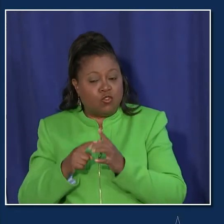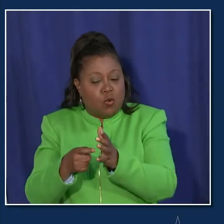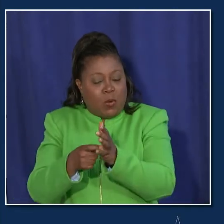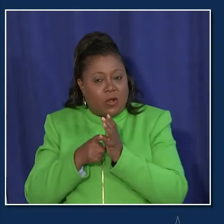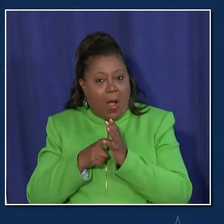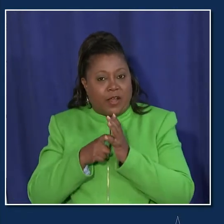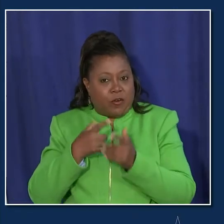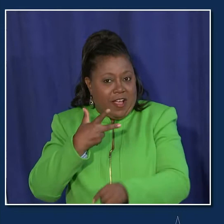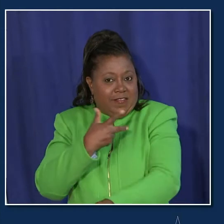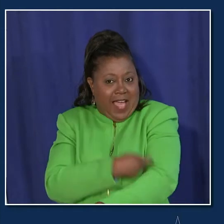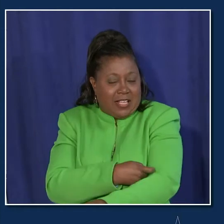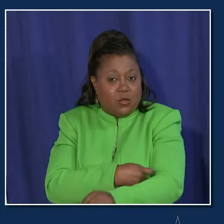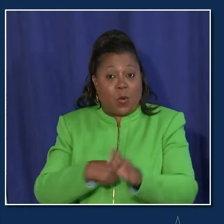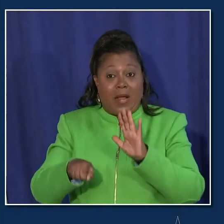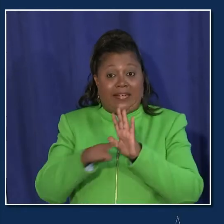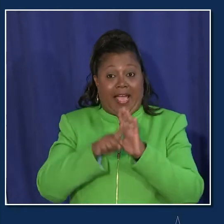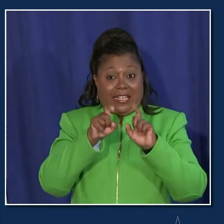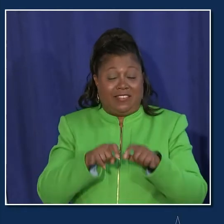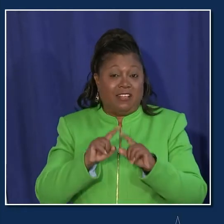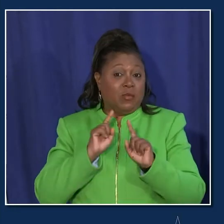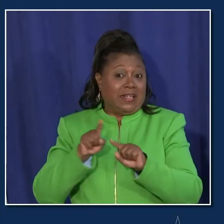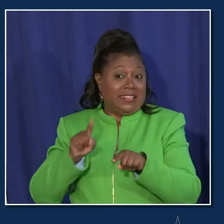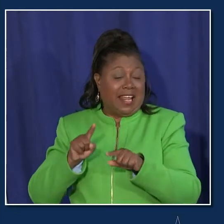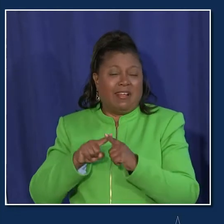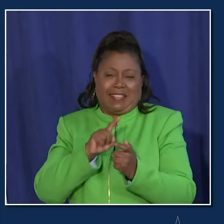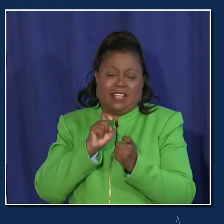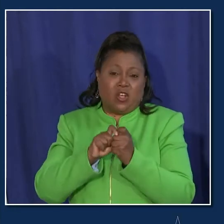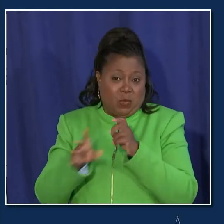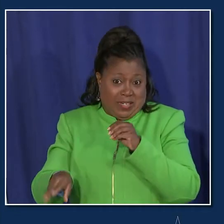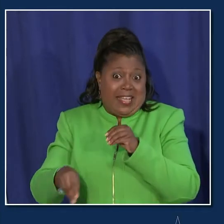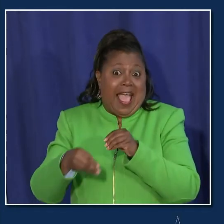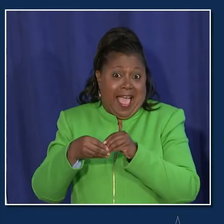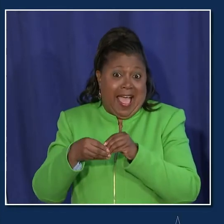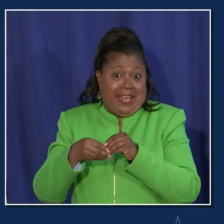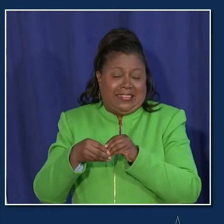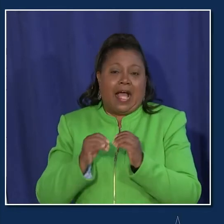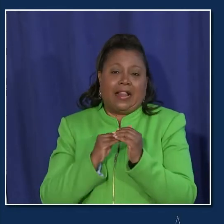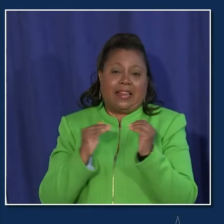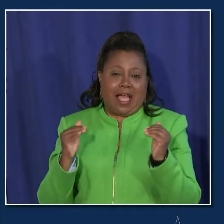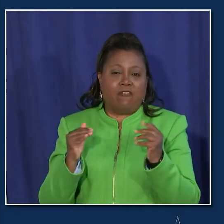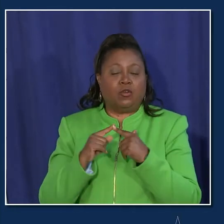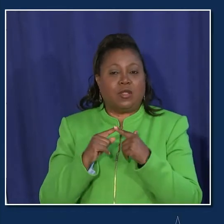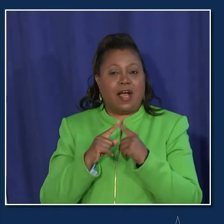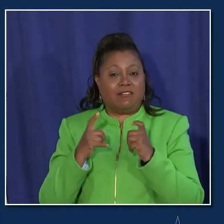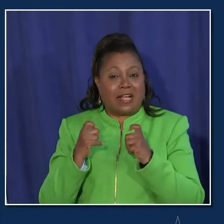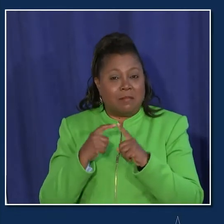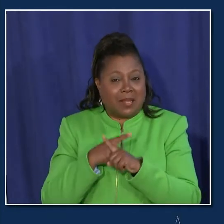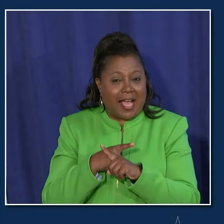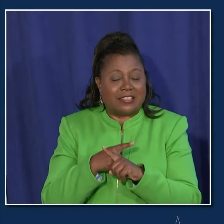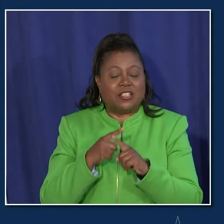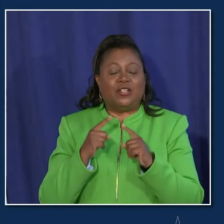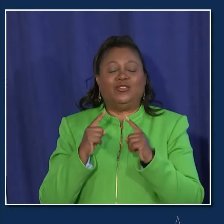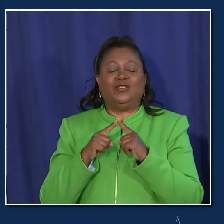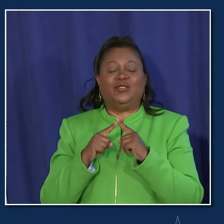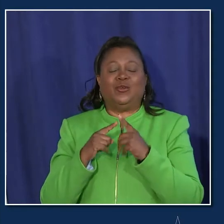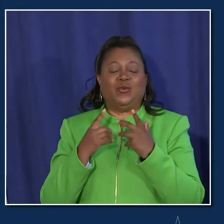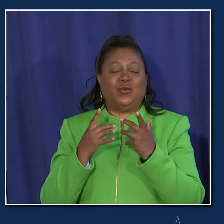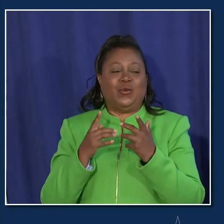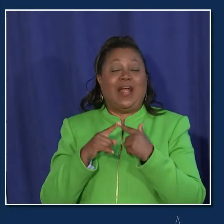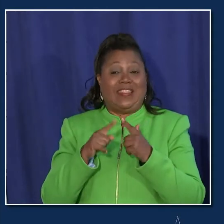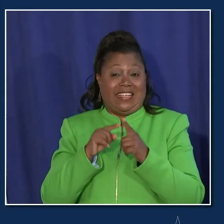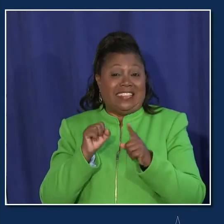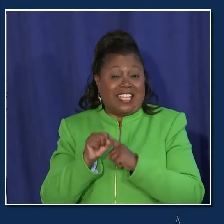require vaccination or negative tests for attendees, and that certainly adds a level of complexity to